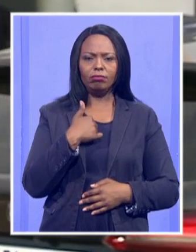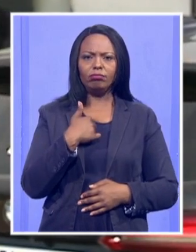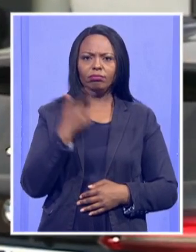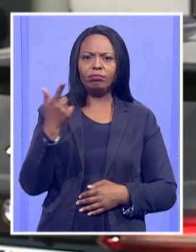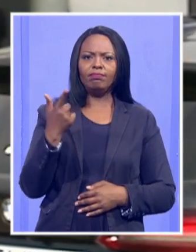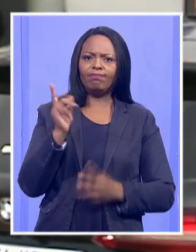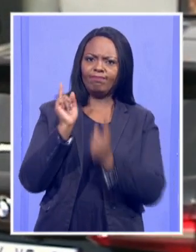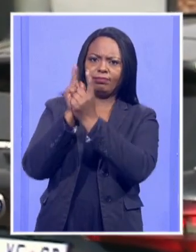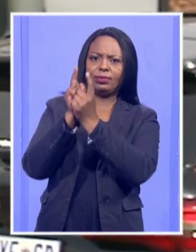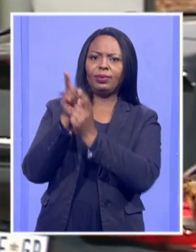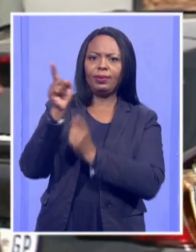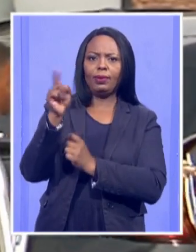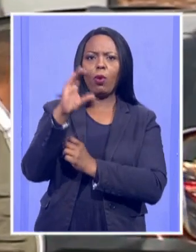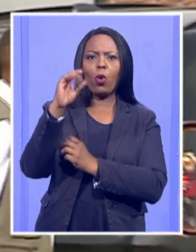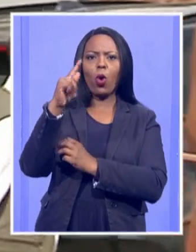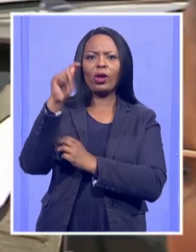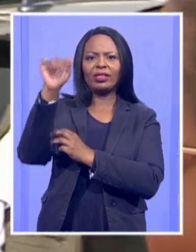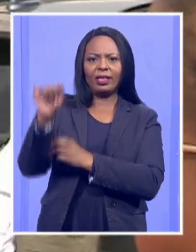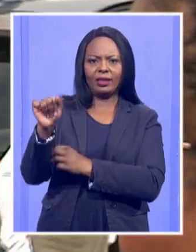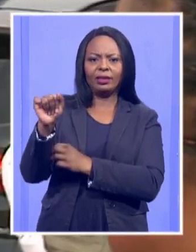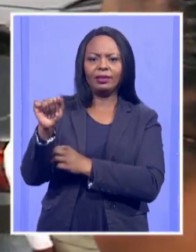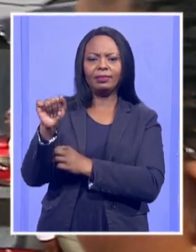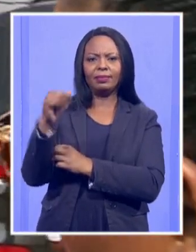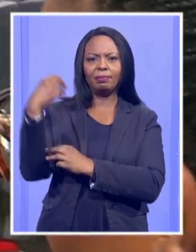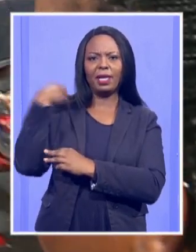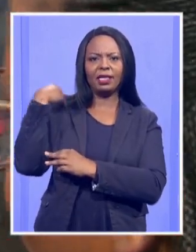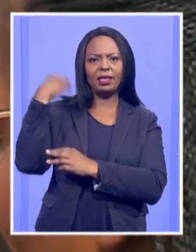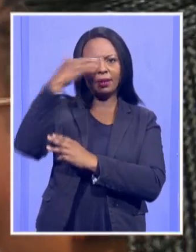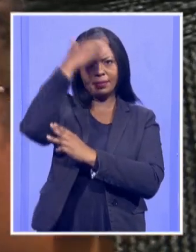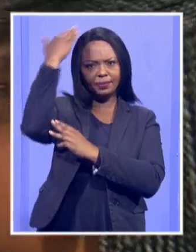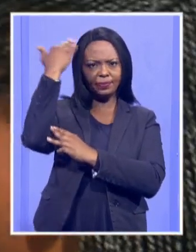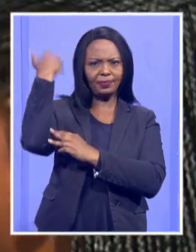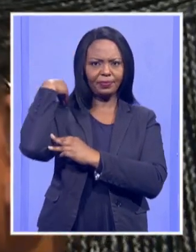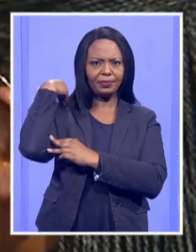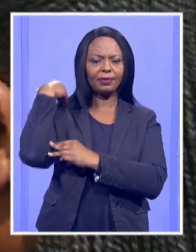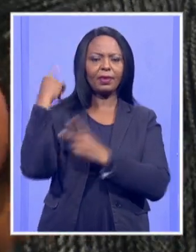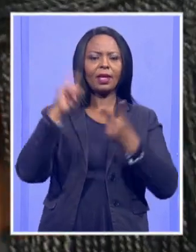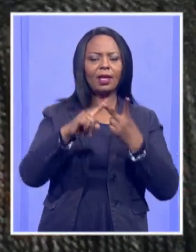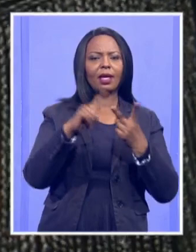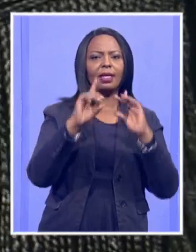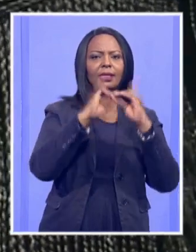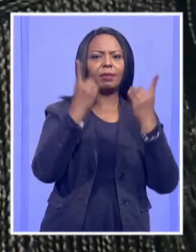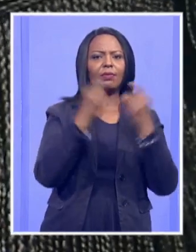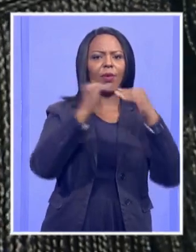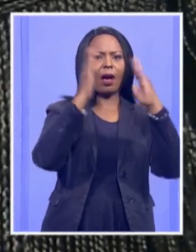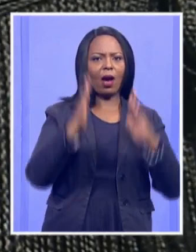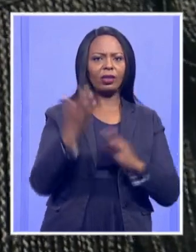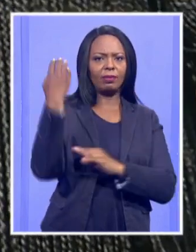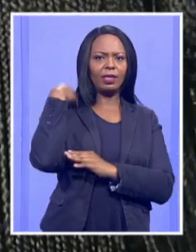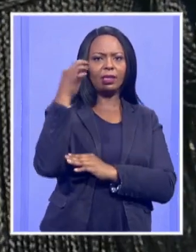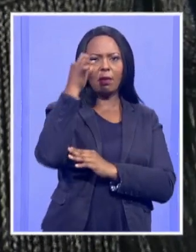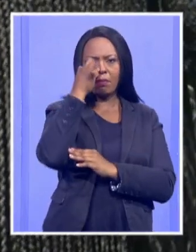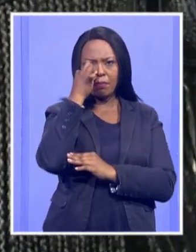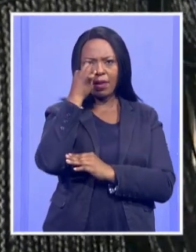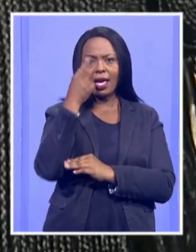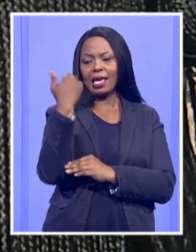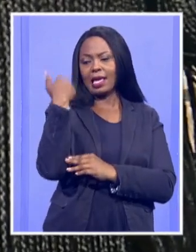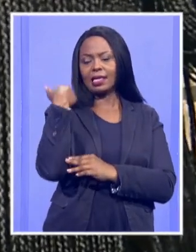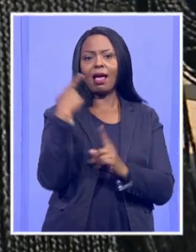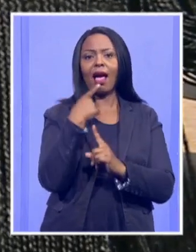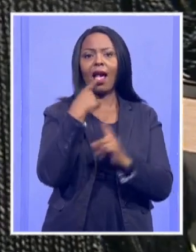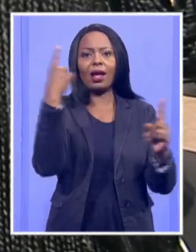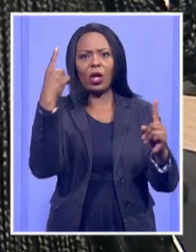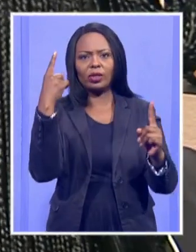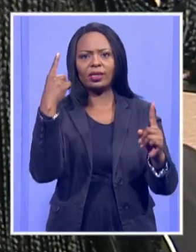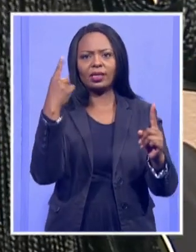of Cooperative Governance, not the Minister of Cooperative Governance, the Minister for Human Settlement. Her announcement that she made yesterday that they gave